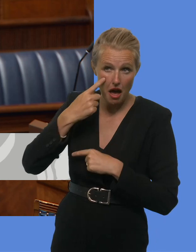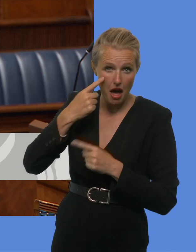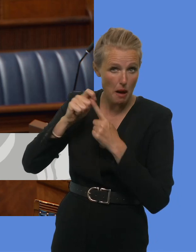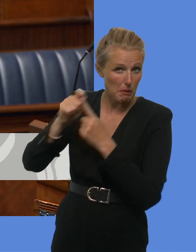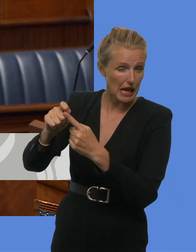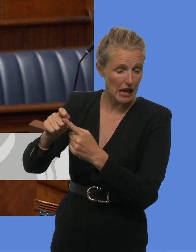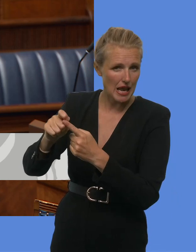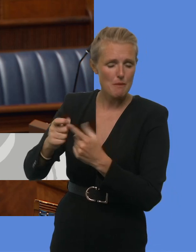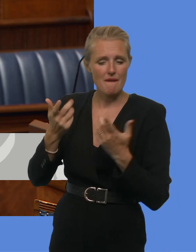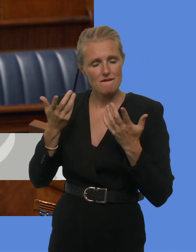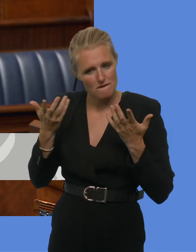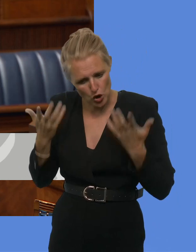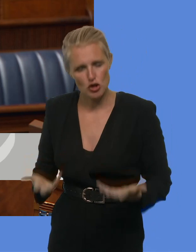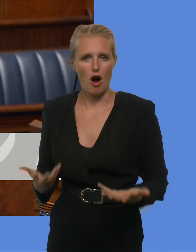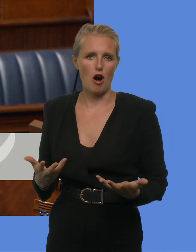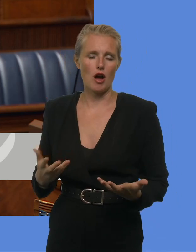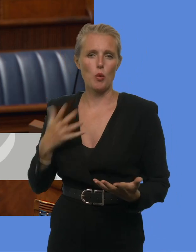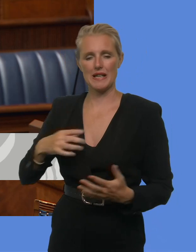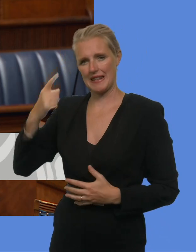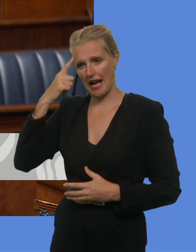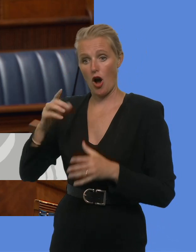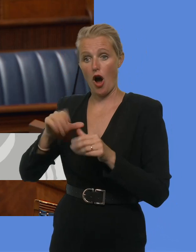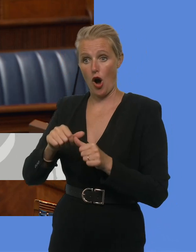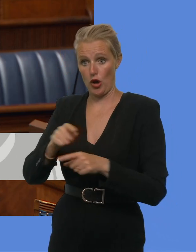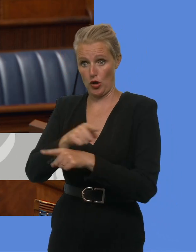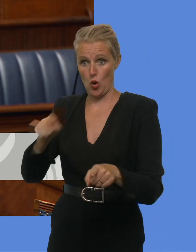we need to focus on how do we support better those that